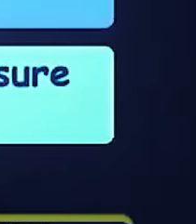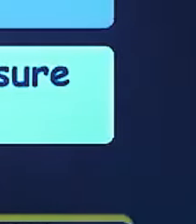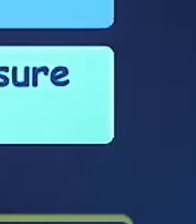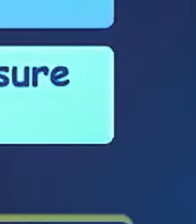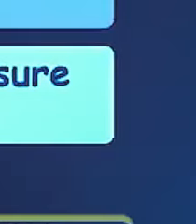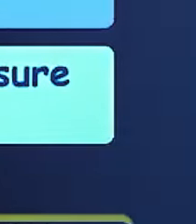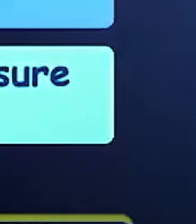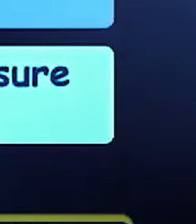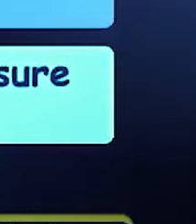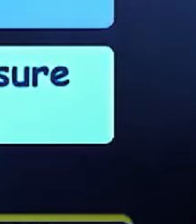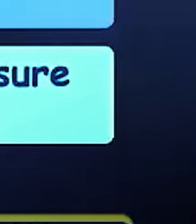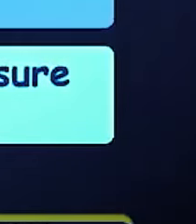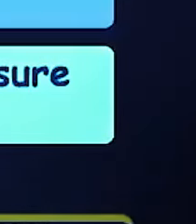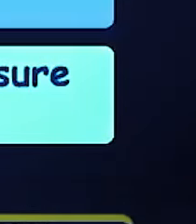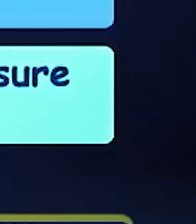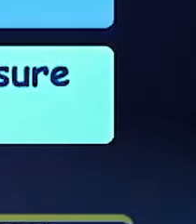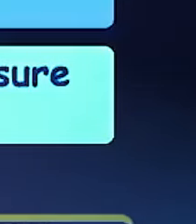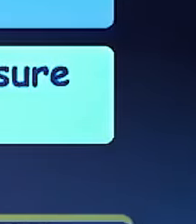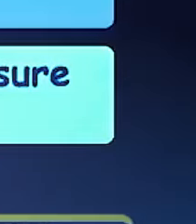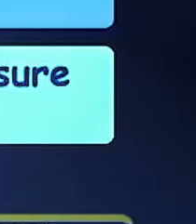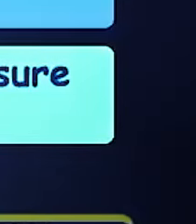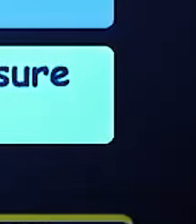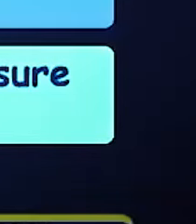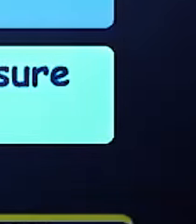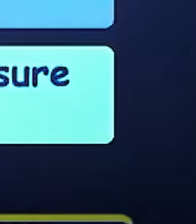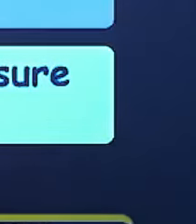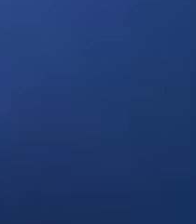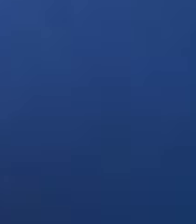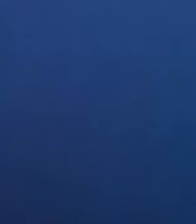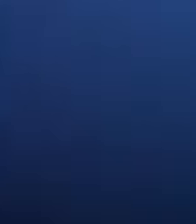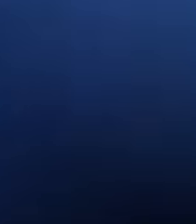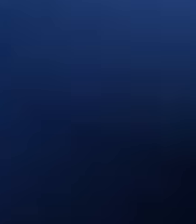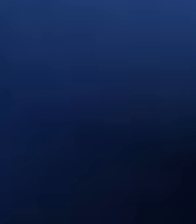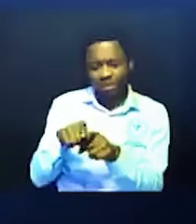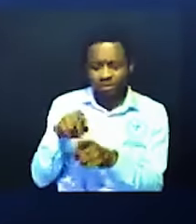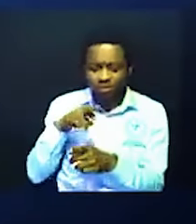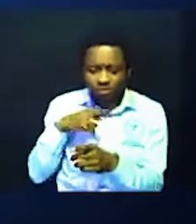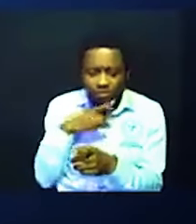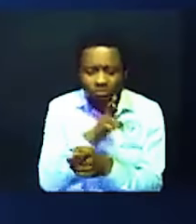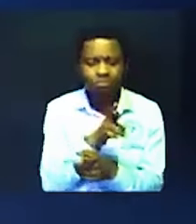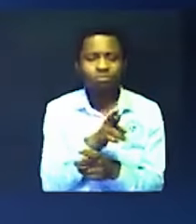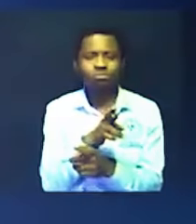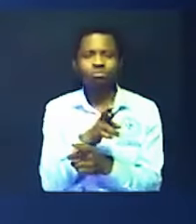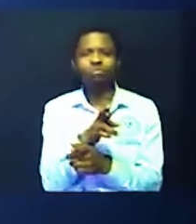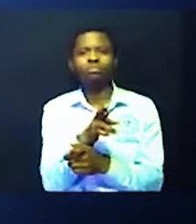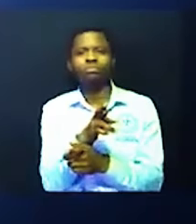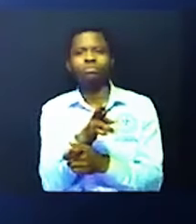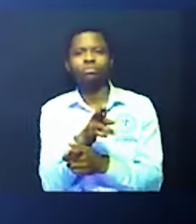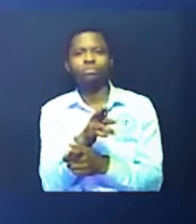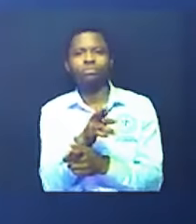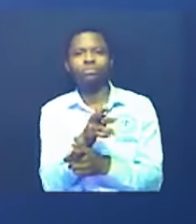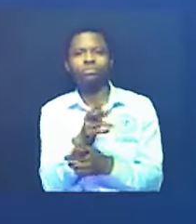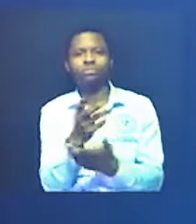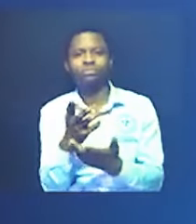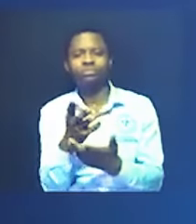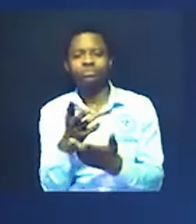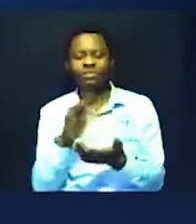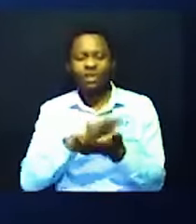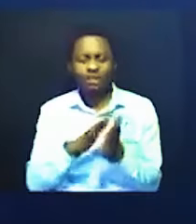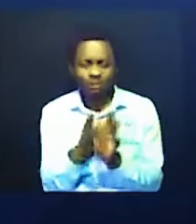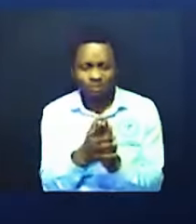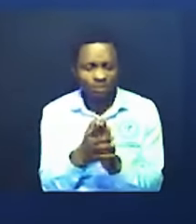now do your best to be as wise as the serpent now as